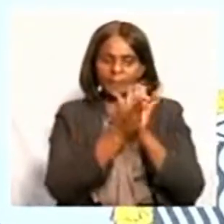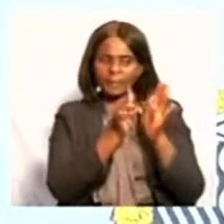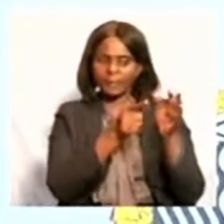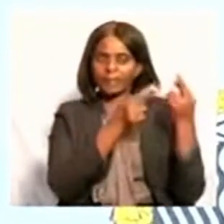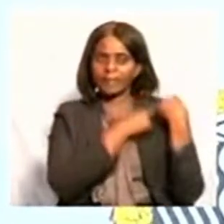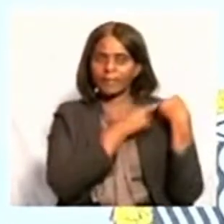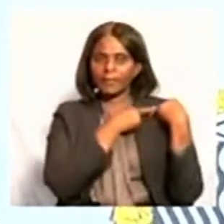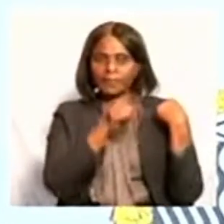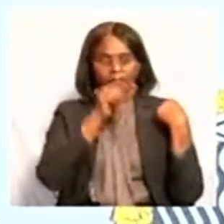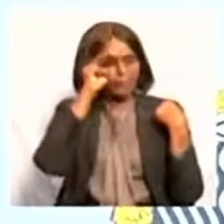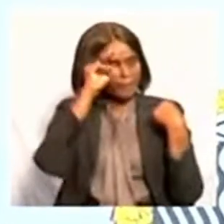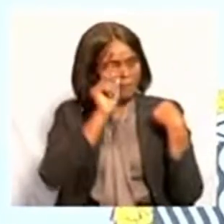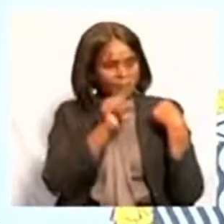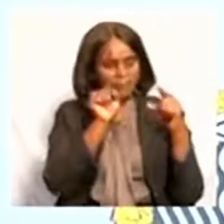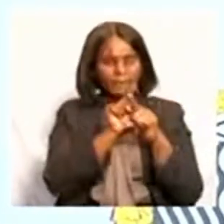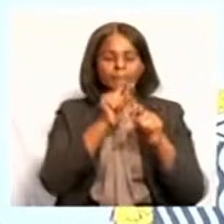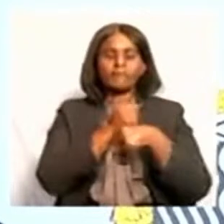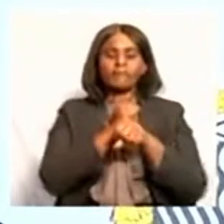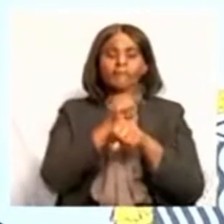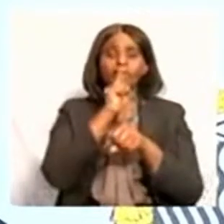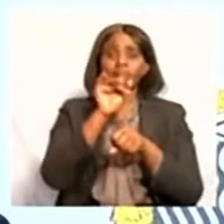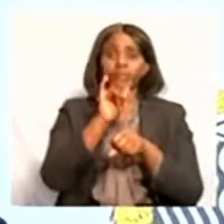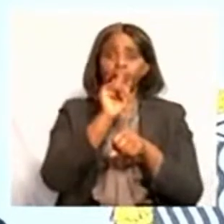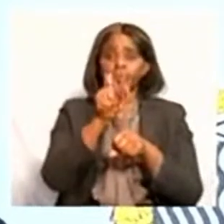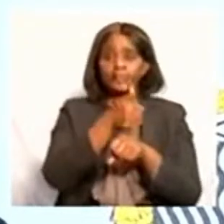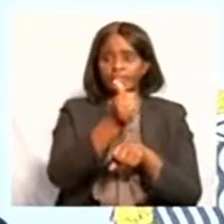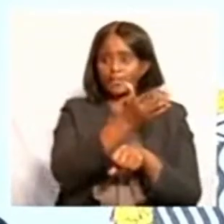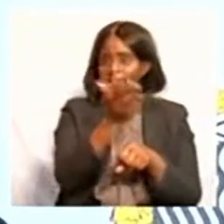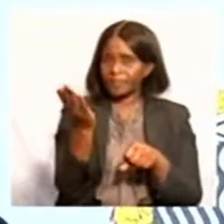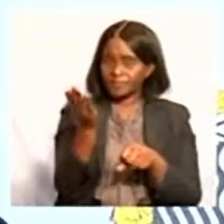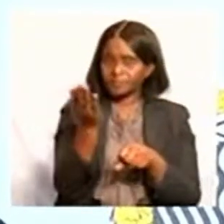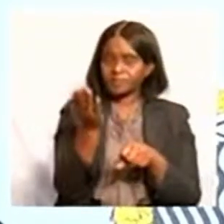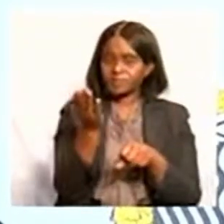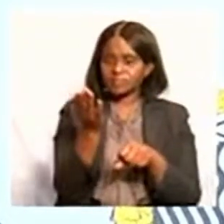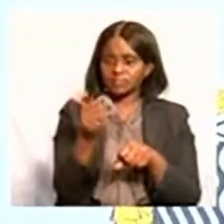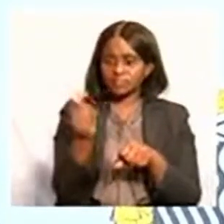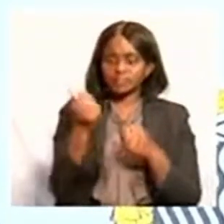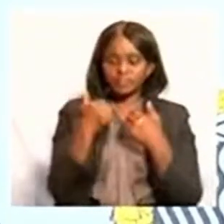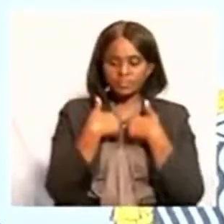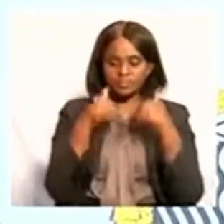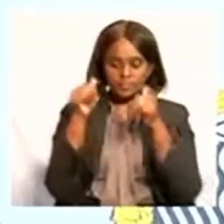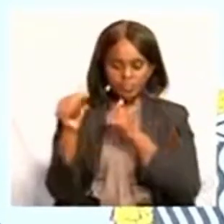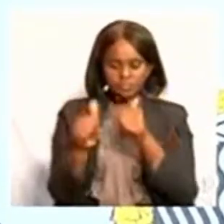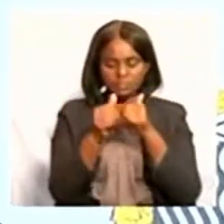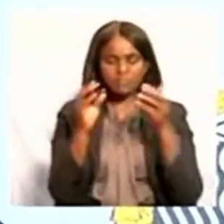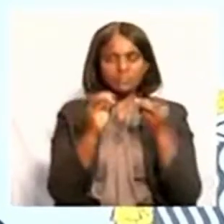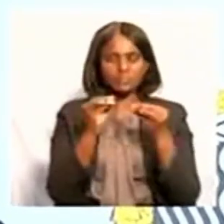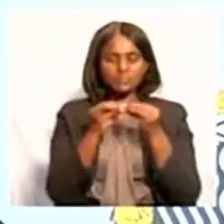responsible ministries to ensure that they take action